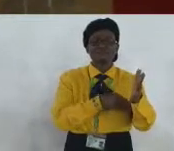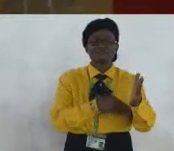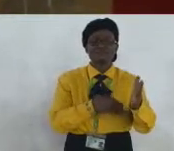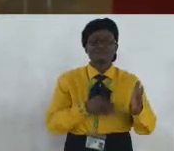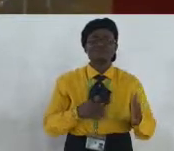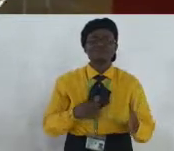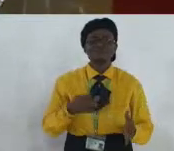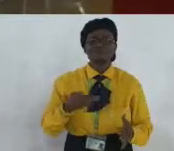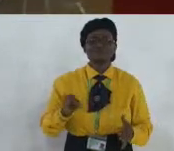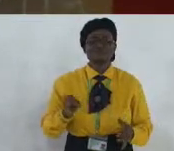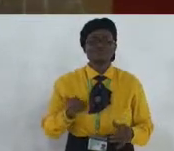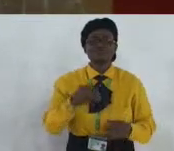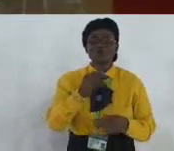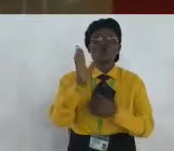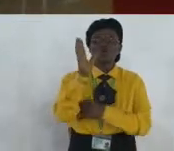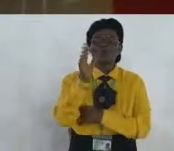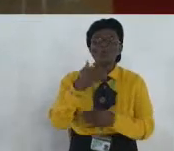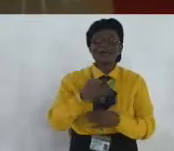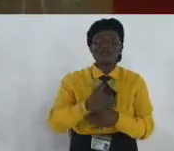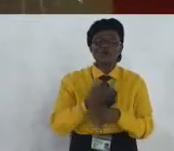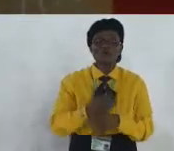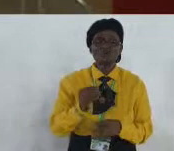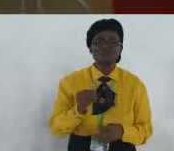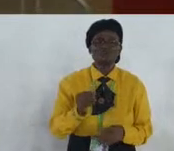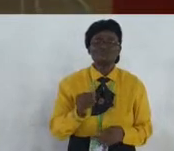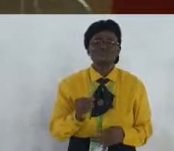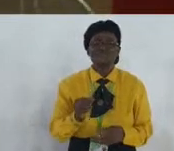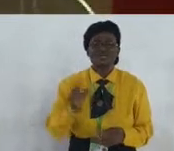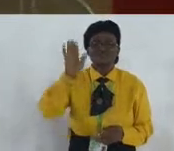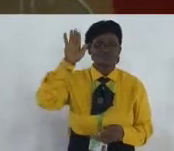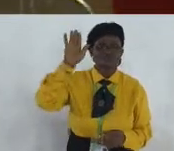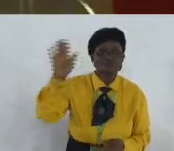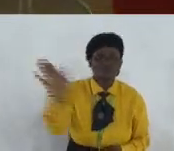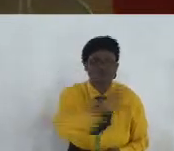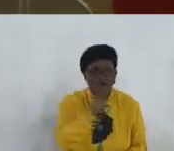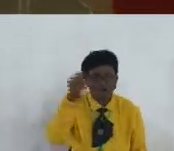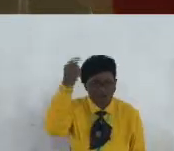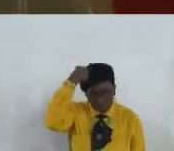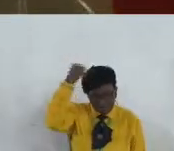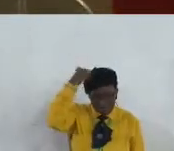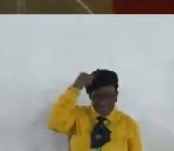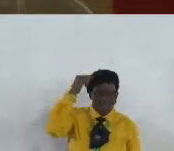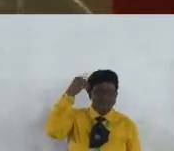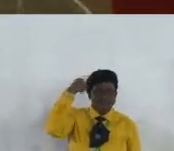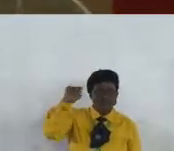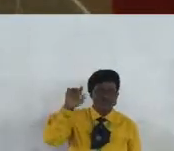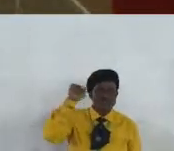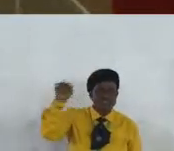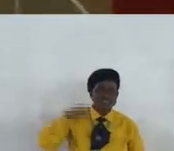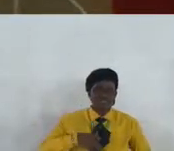God created your brain for his pleasure.